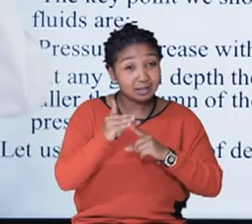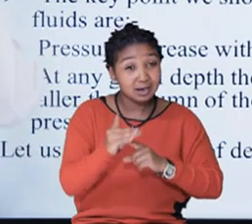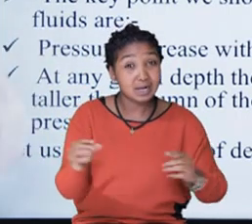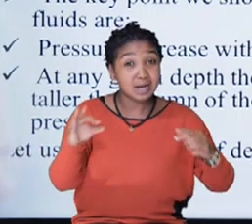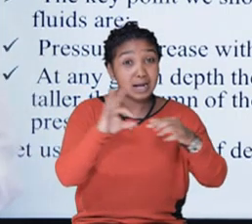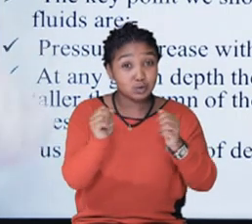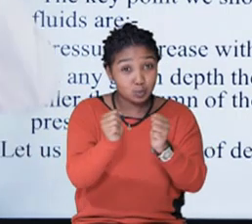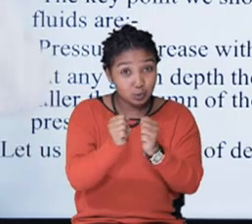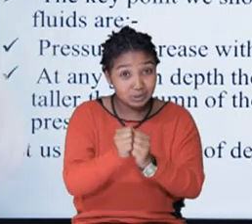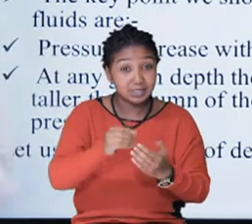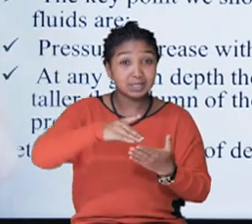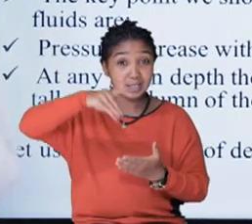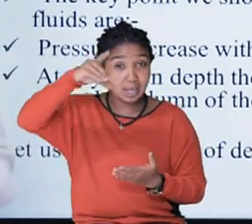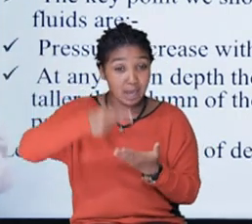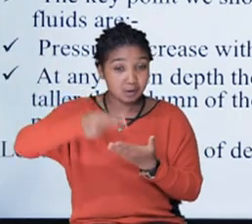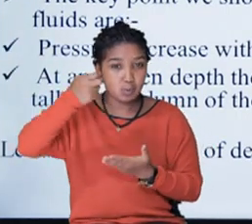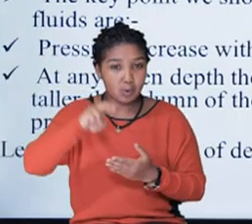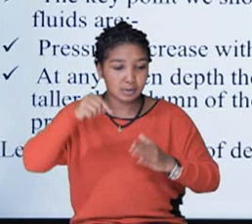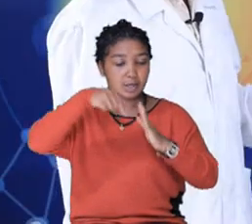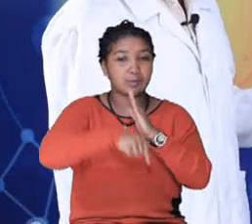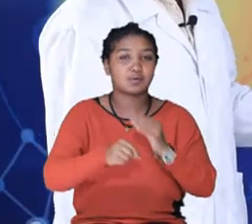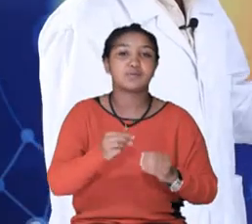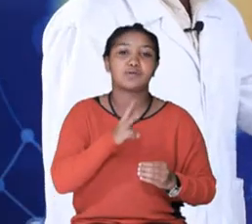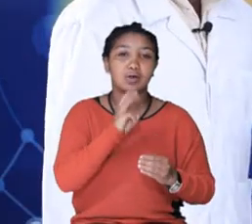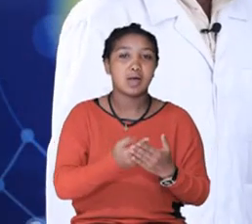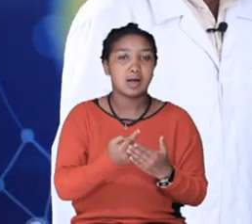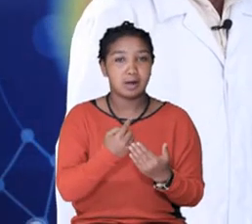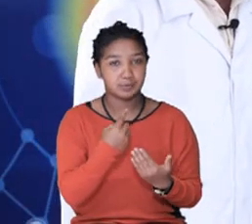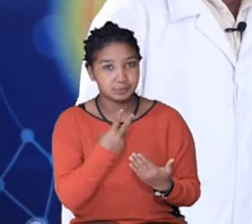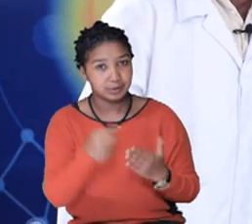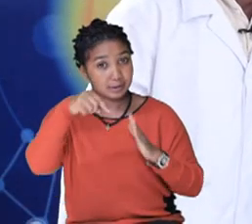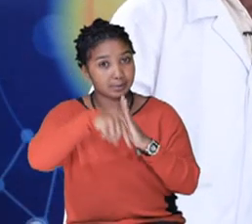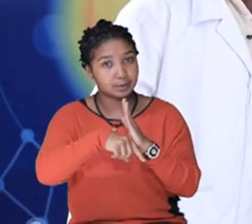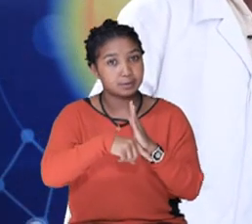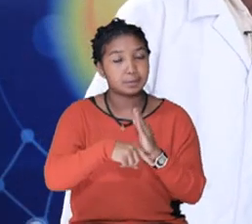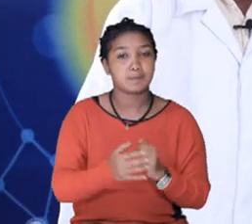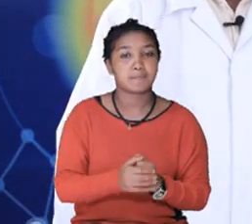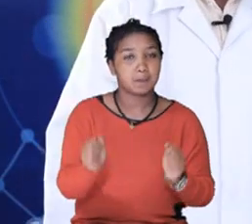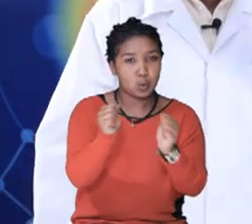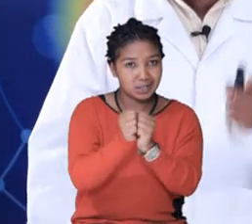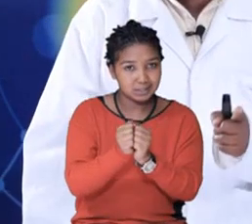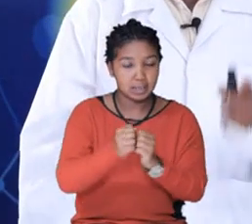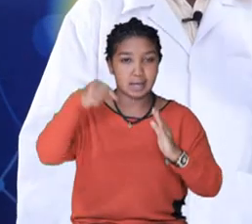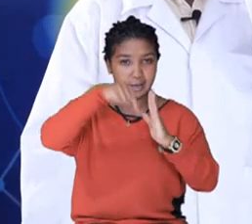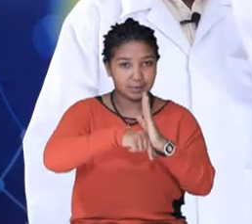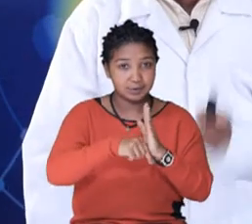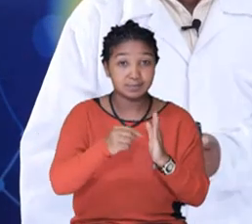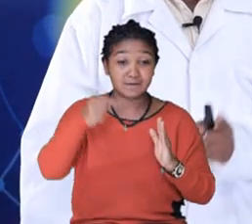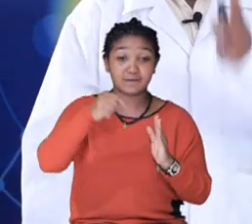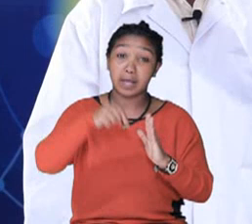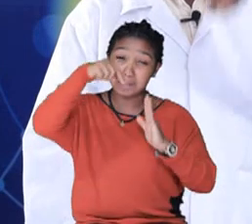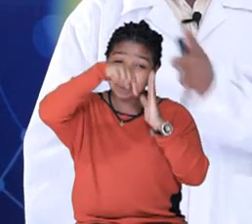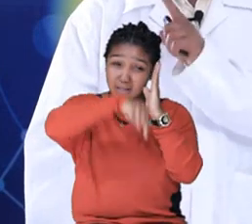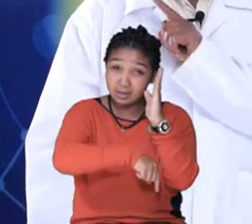proportional with the head or the depth of the fluid. So at any given depth, the pressure increase with a depth. If depth